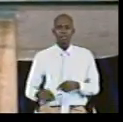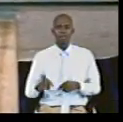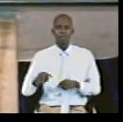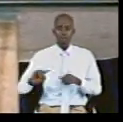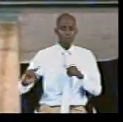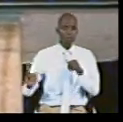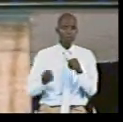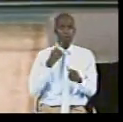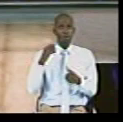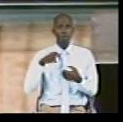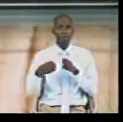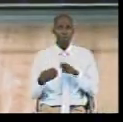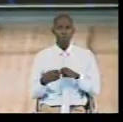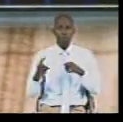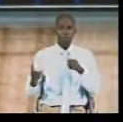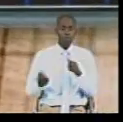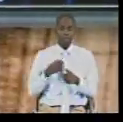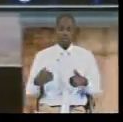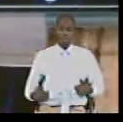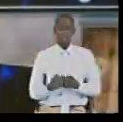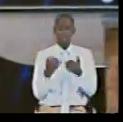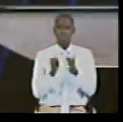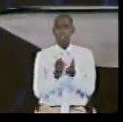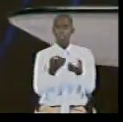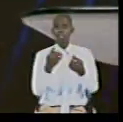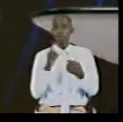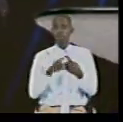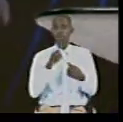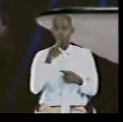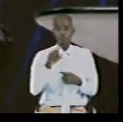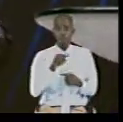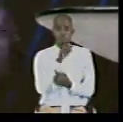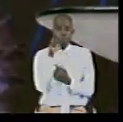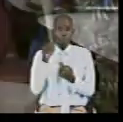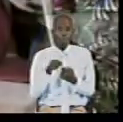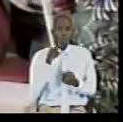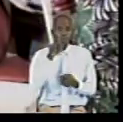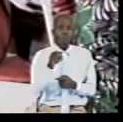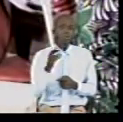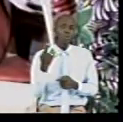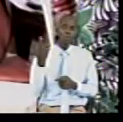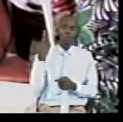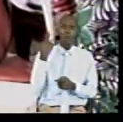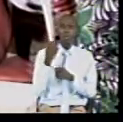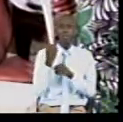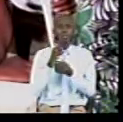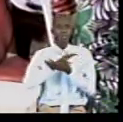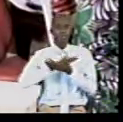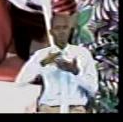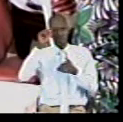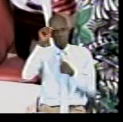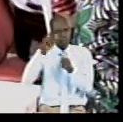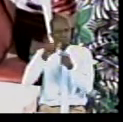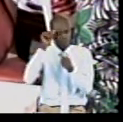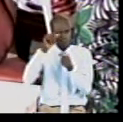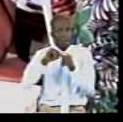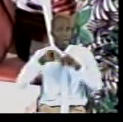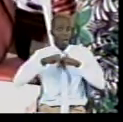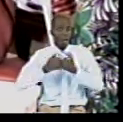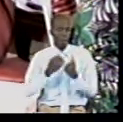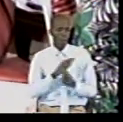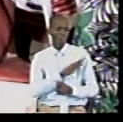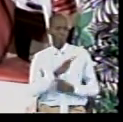first challenge that confronted you when you were sanctified, you remember how bold you were?